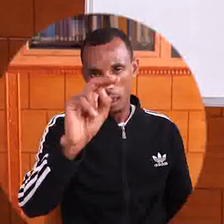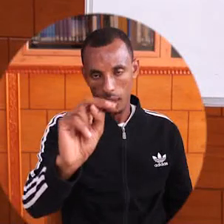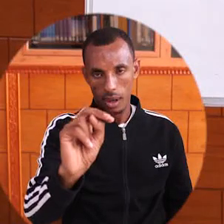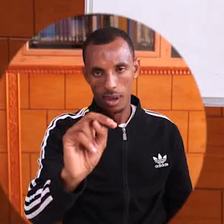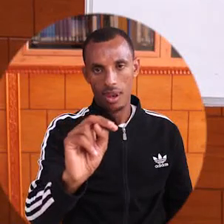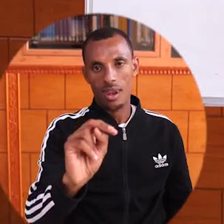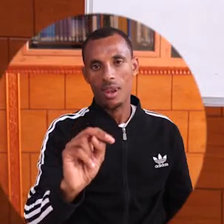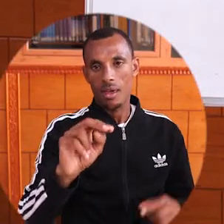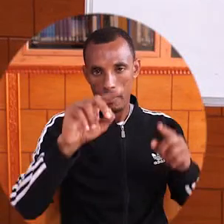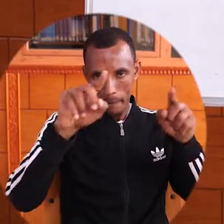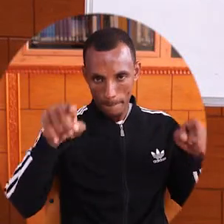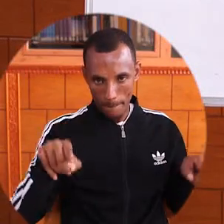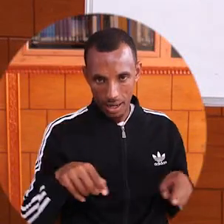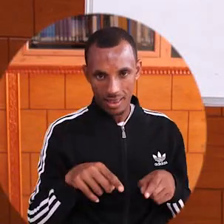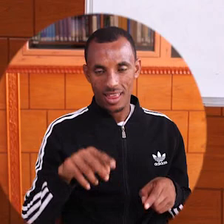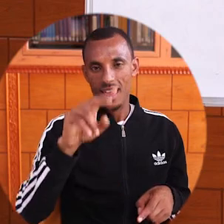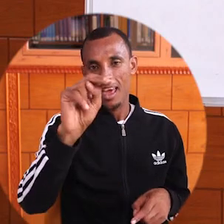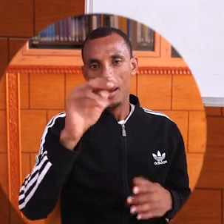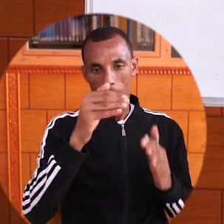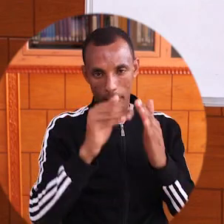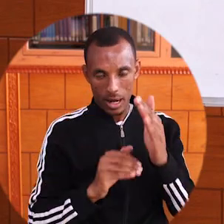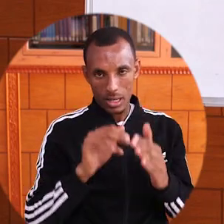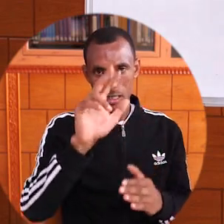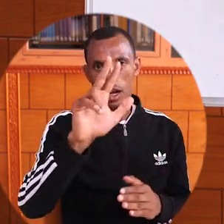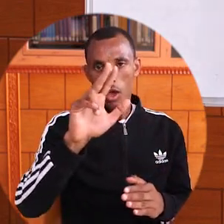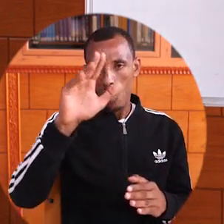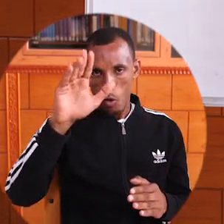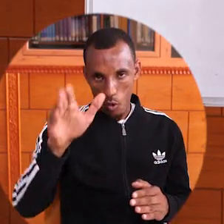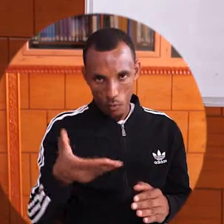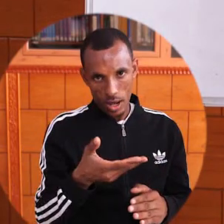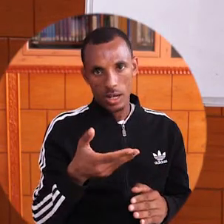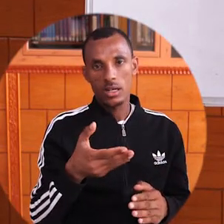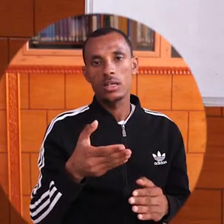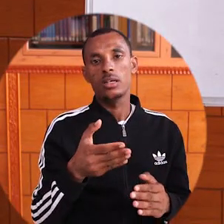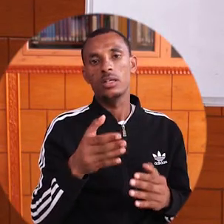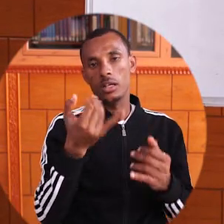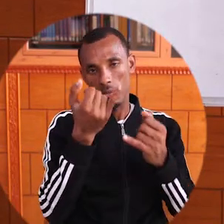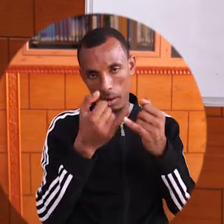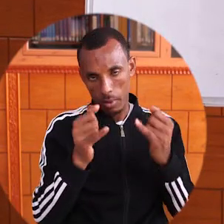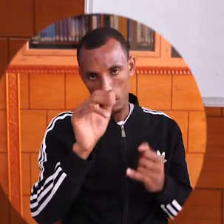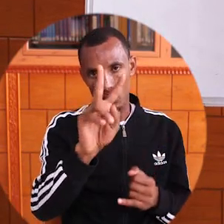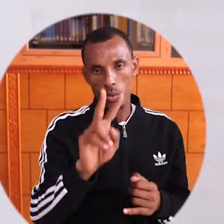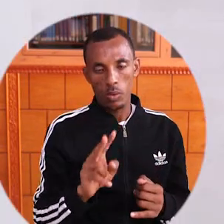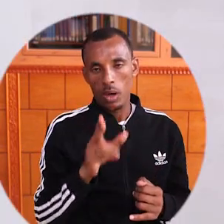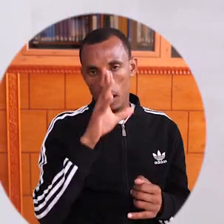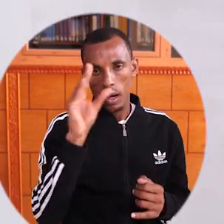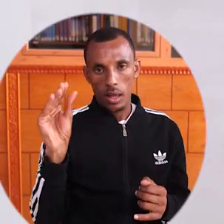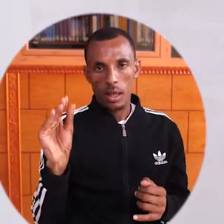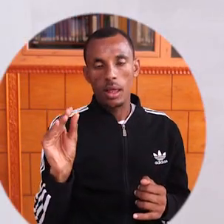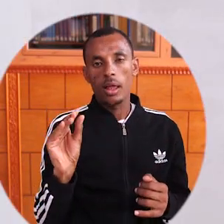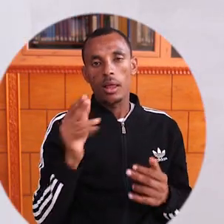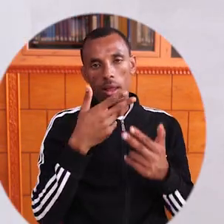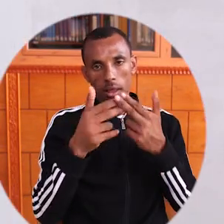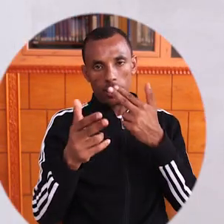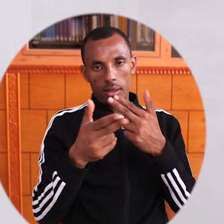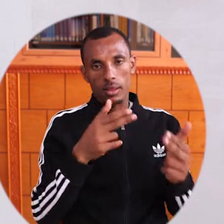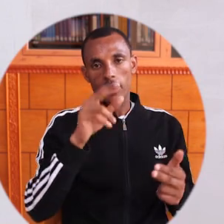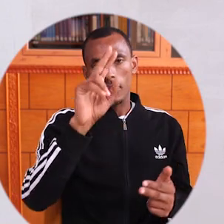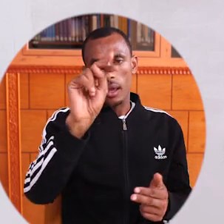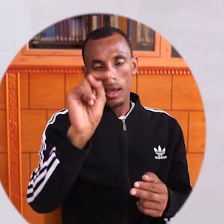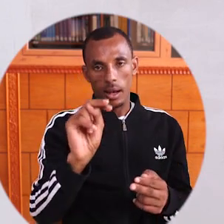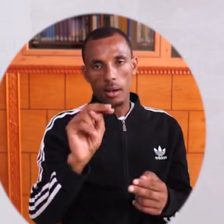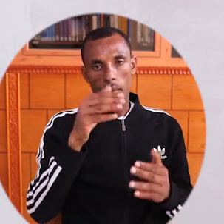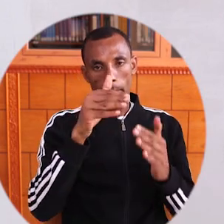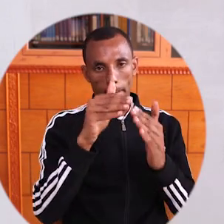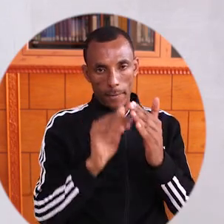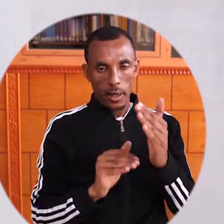n in bracket n minus 3 over the whole divided by 2 n times n minus